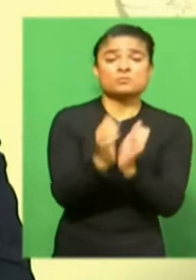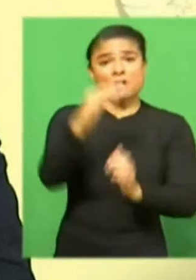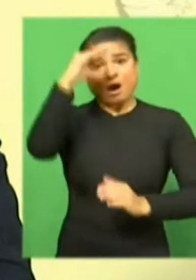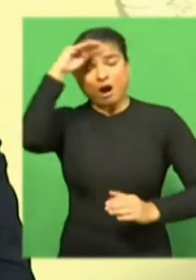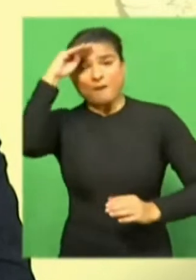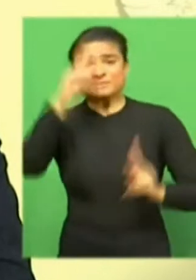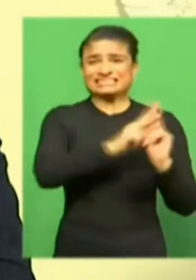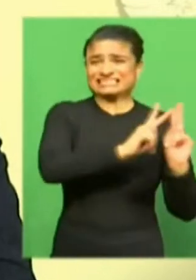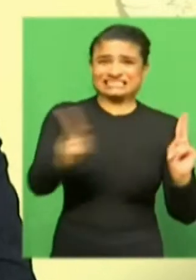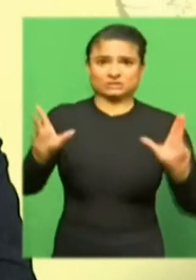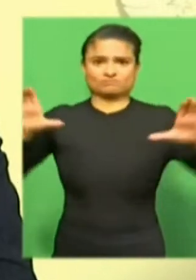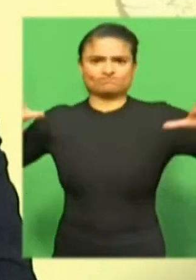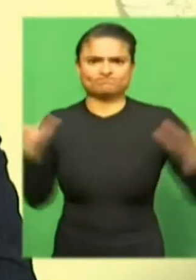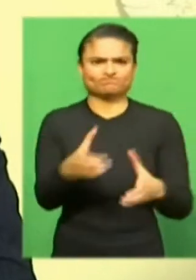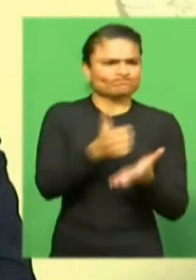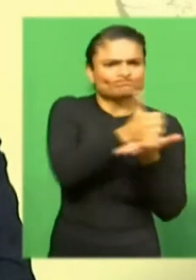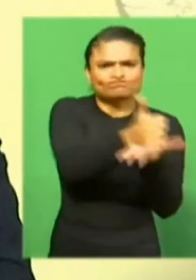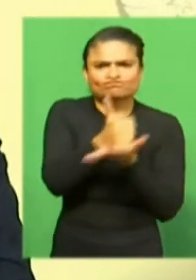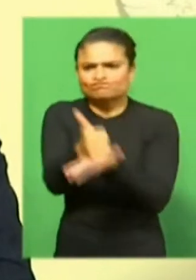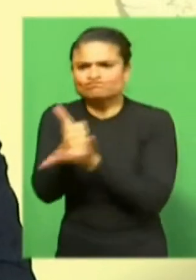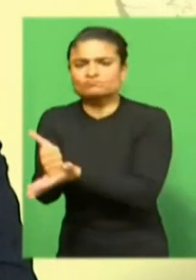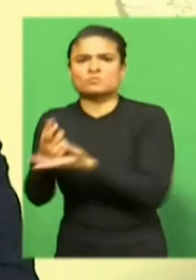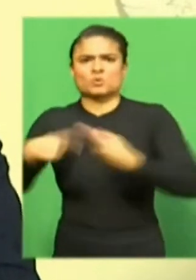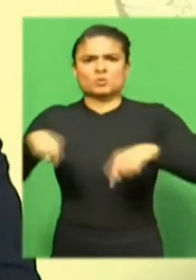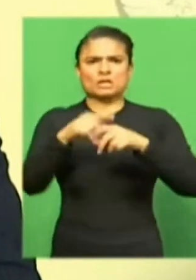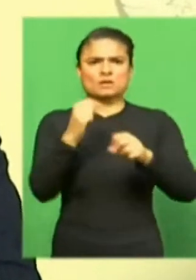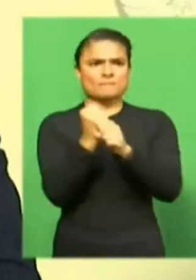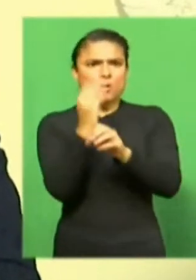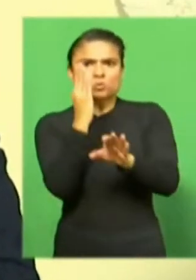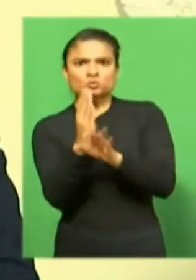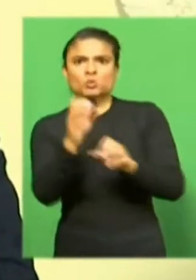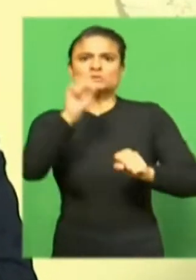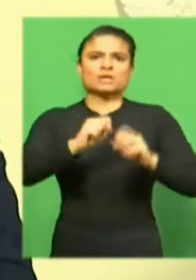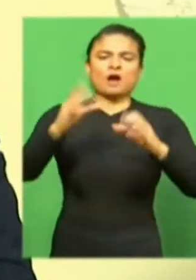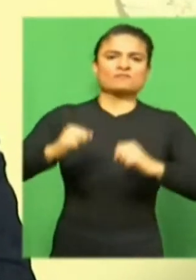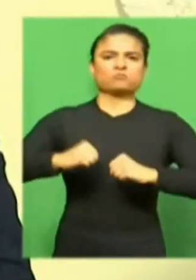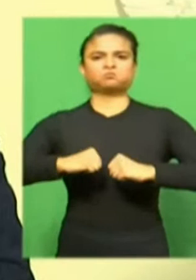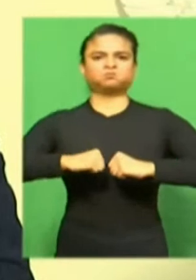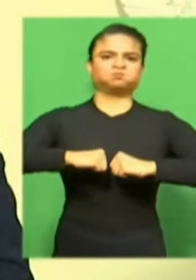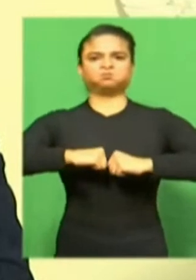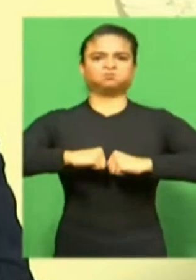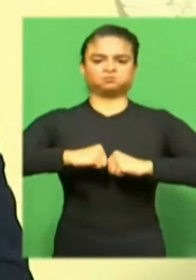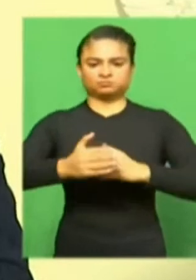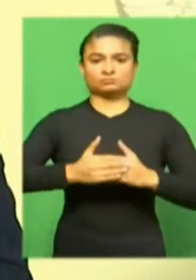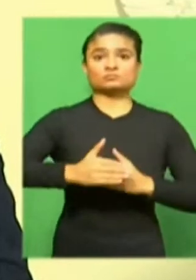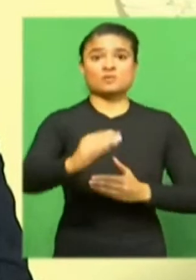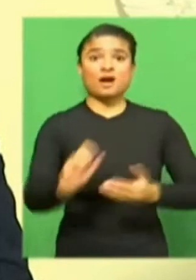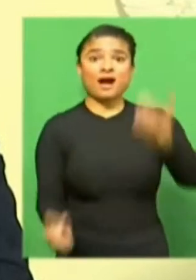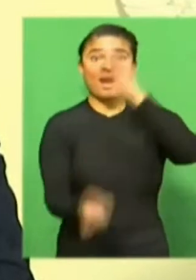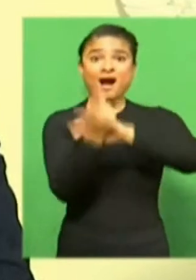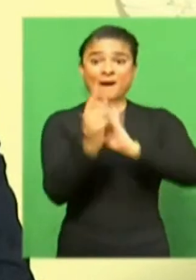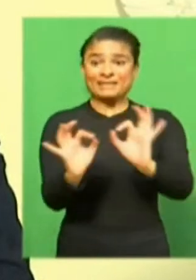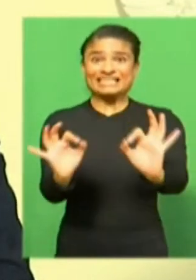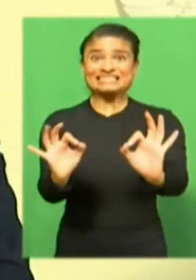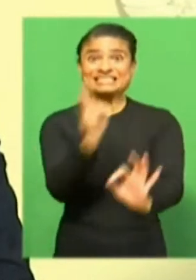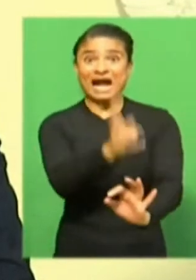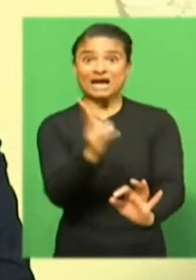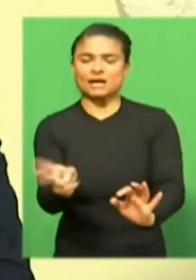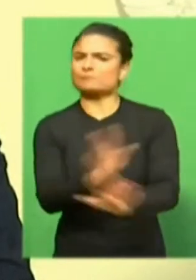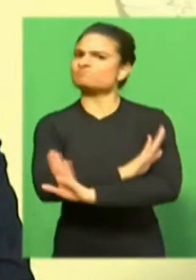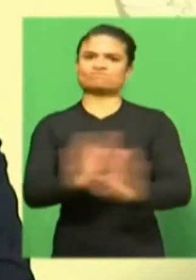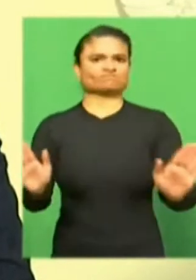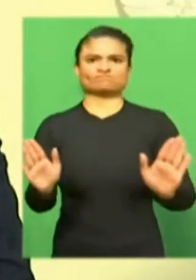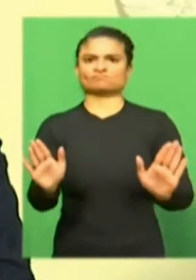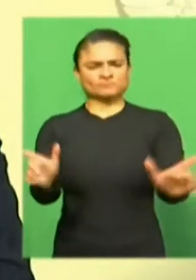more quickly and decisively to reports that we are now receiving of extortion